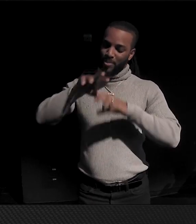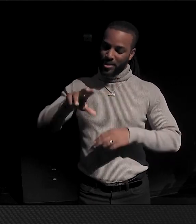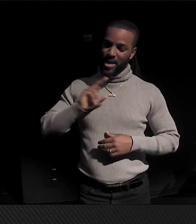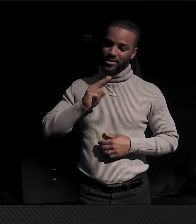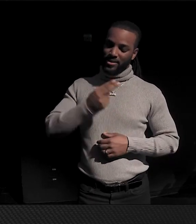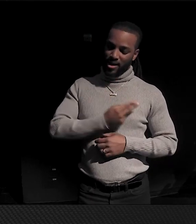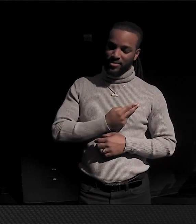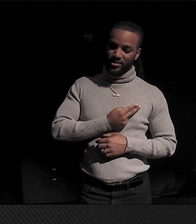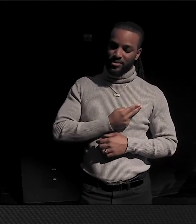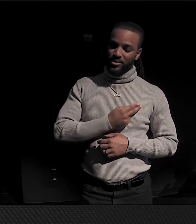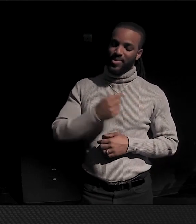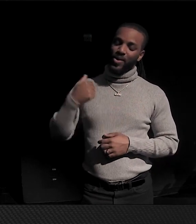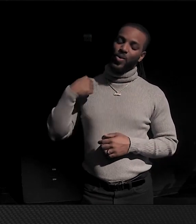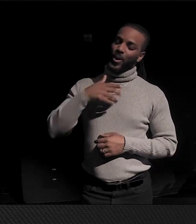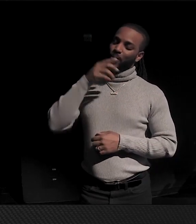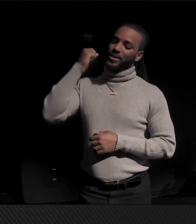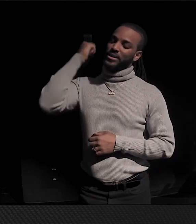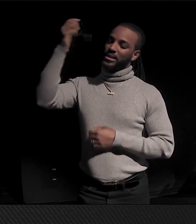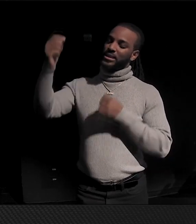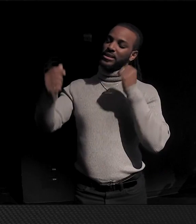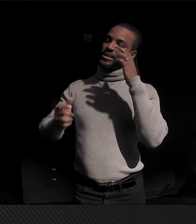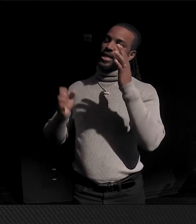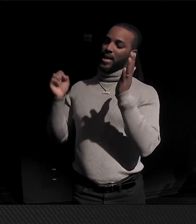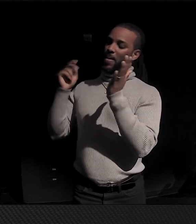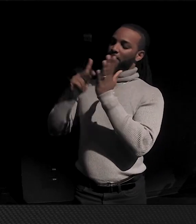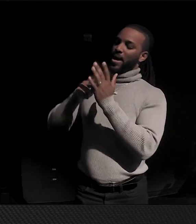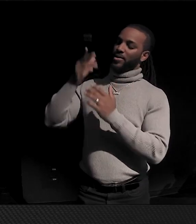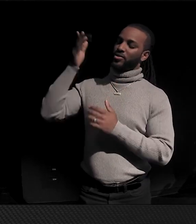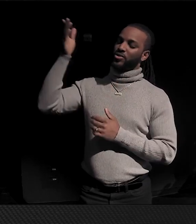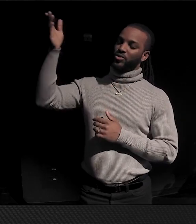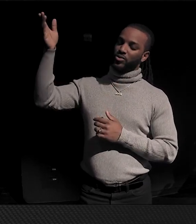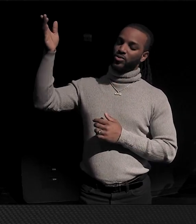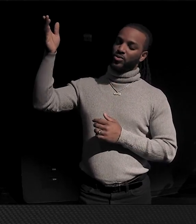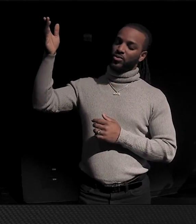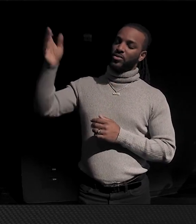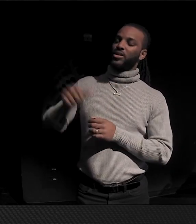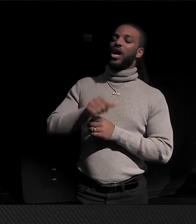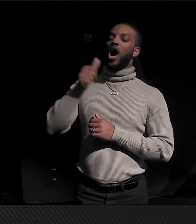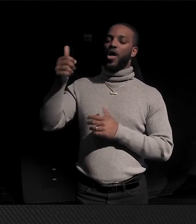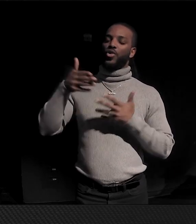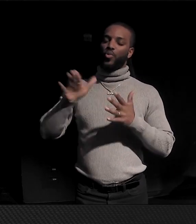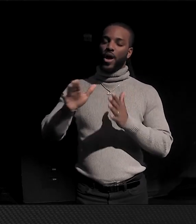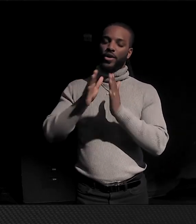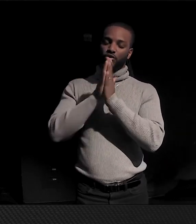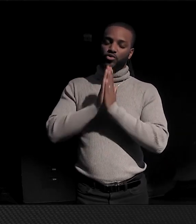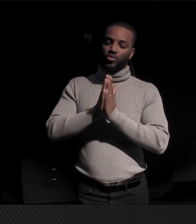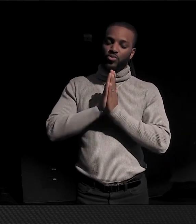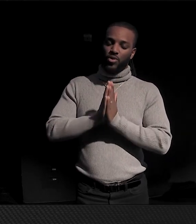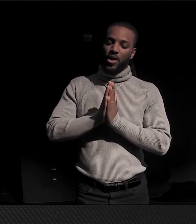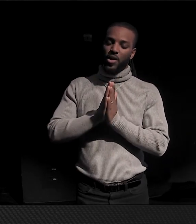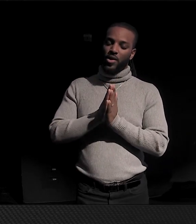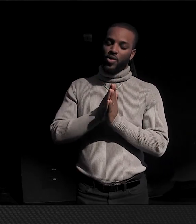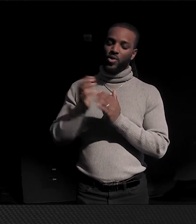children. We sing that prayer back to you. This is another way to pray scripture back to God. So